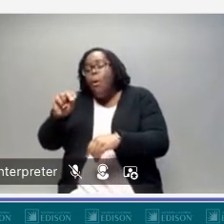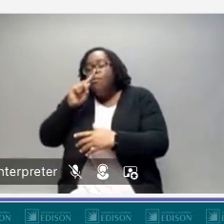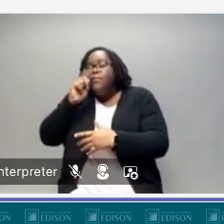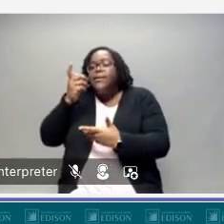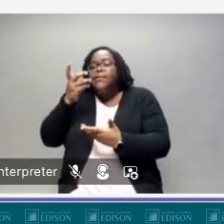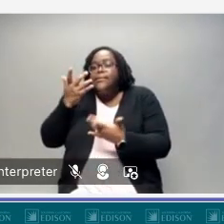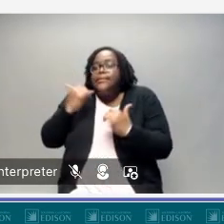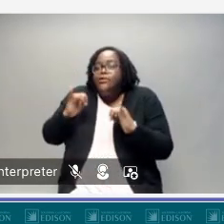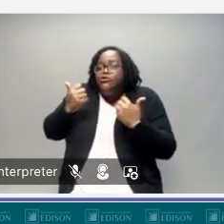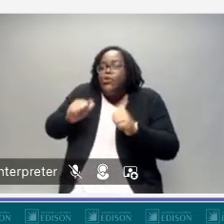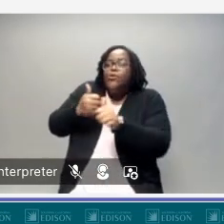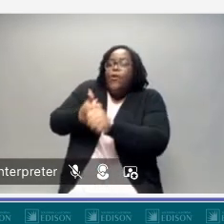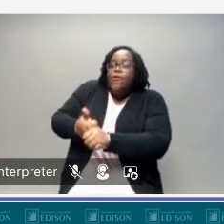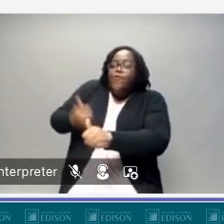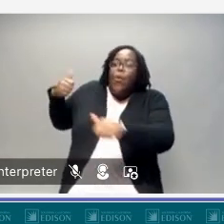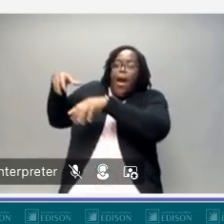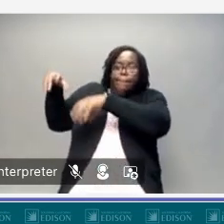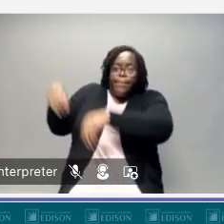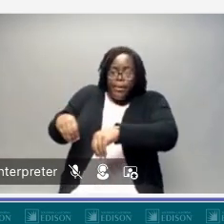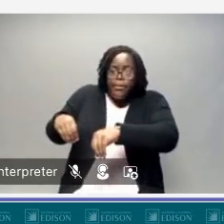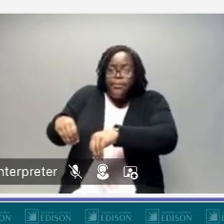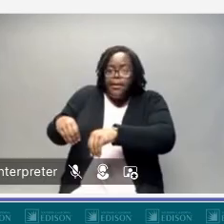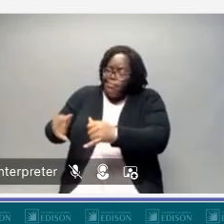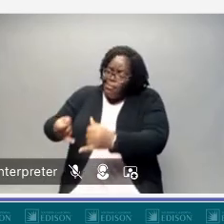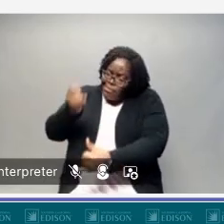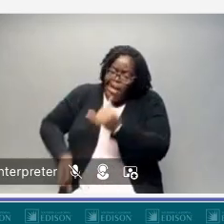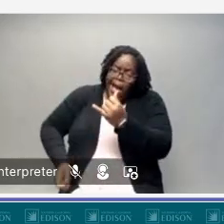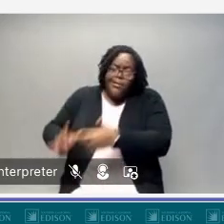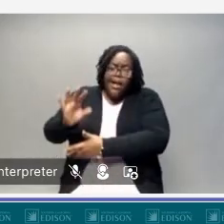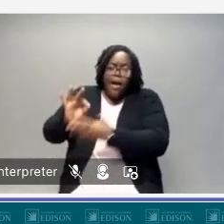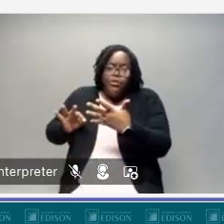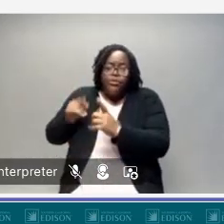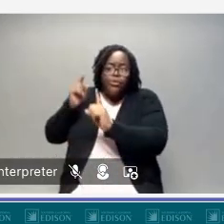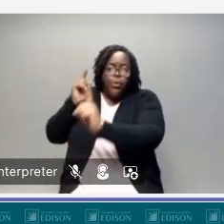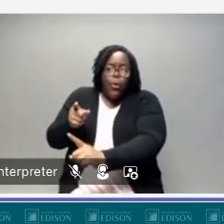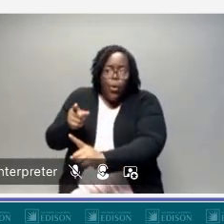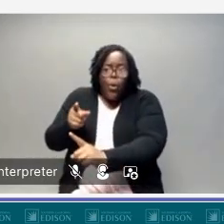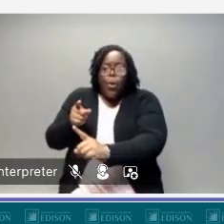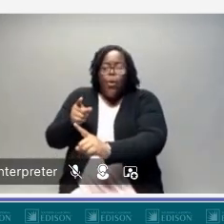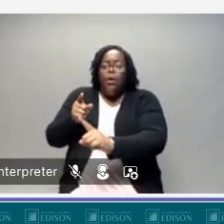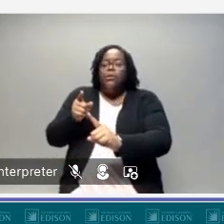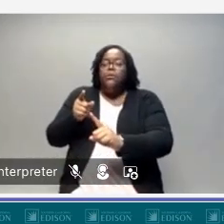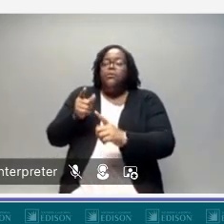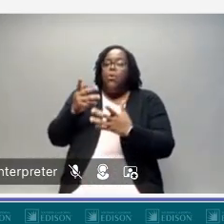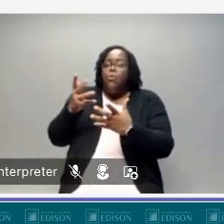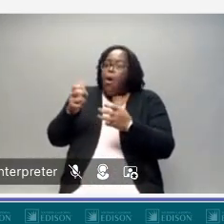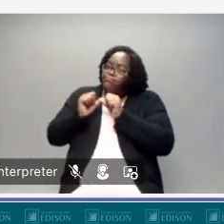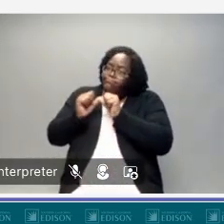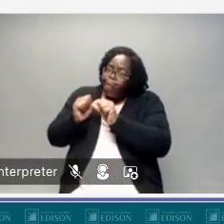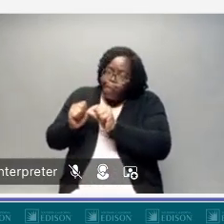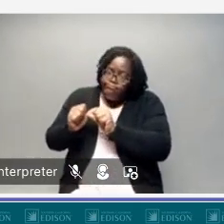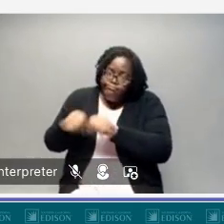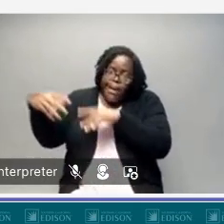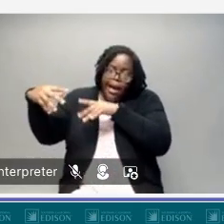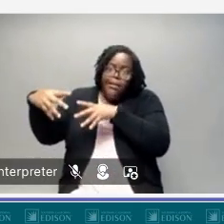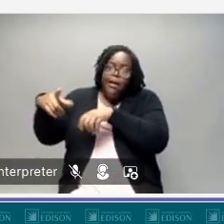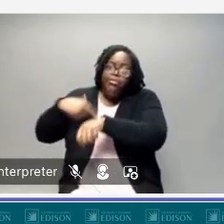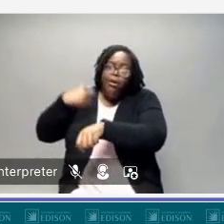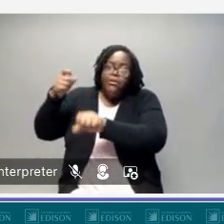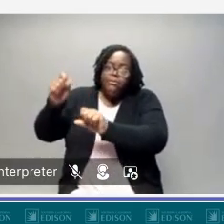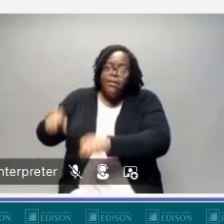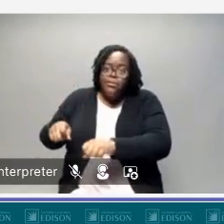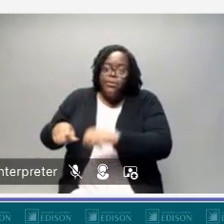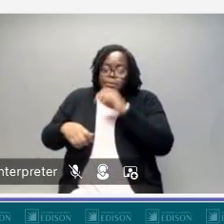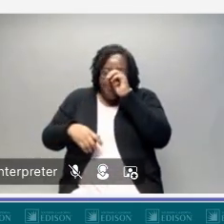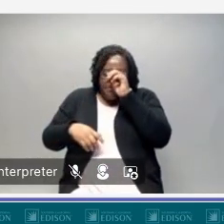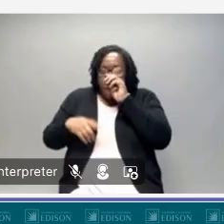still trying not to turn off power. The idea in our ops room is to try and keep power on. And so we